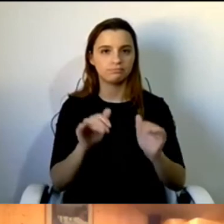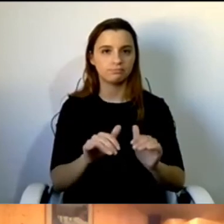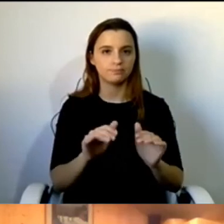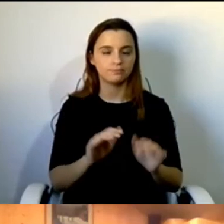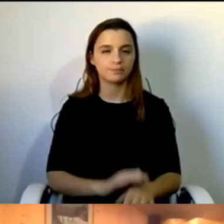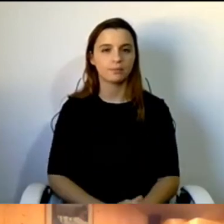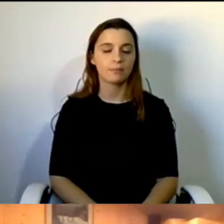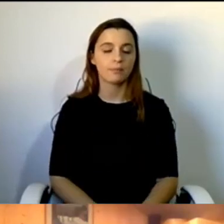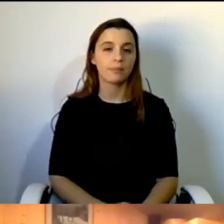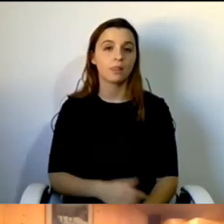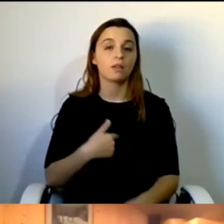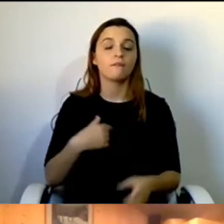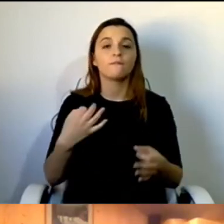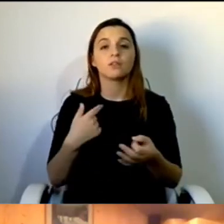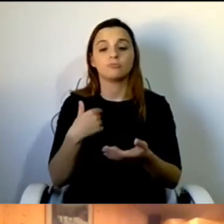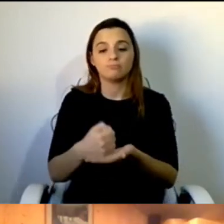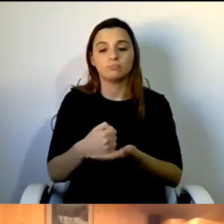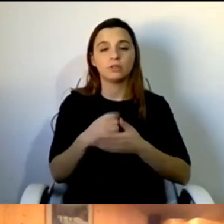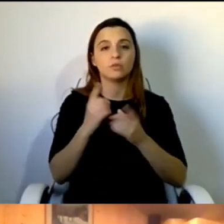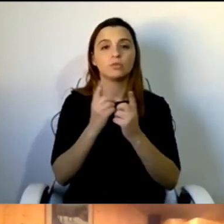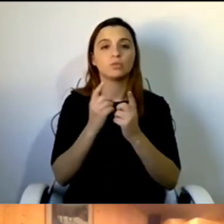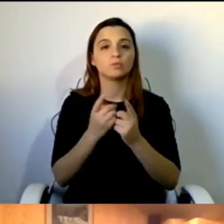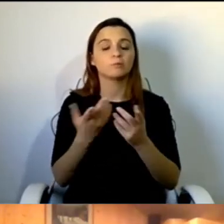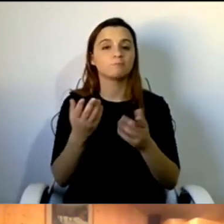state, but in 2012, they had